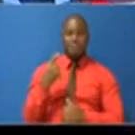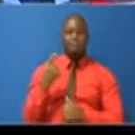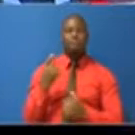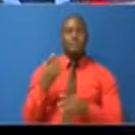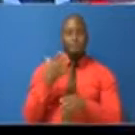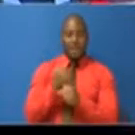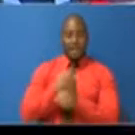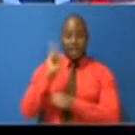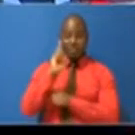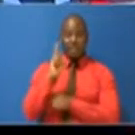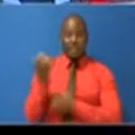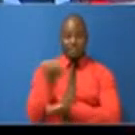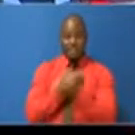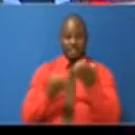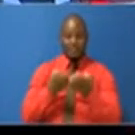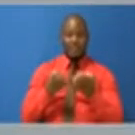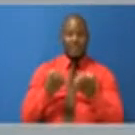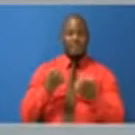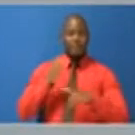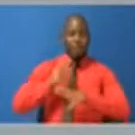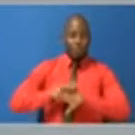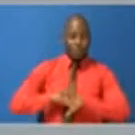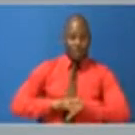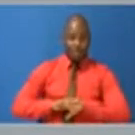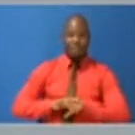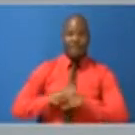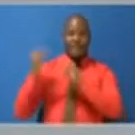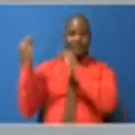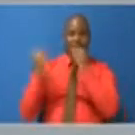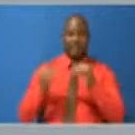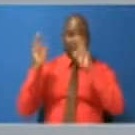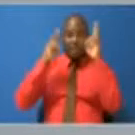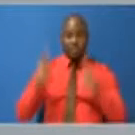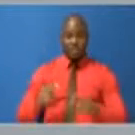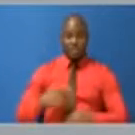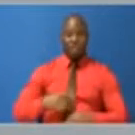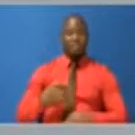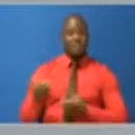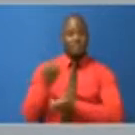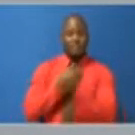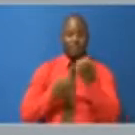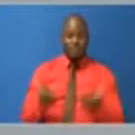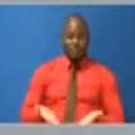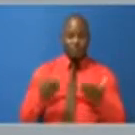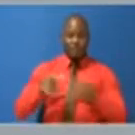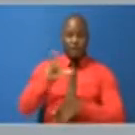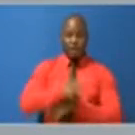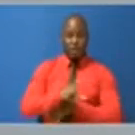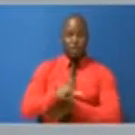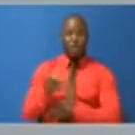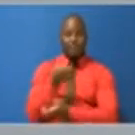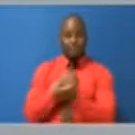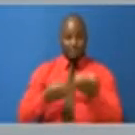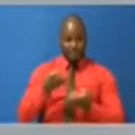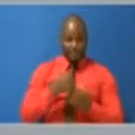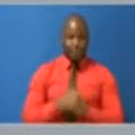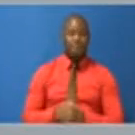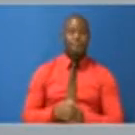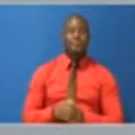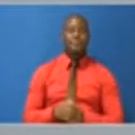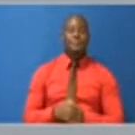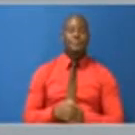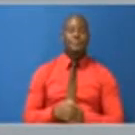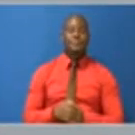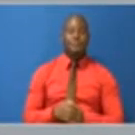friendly let's invite international investors let's promote local investors let's